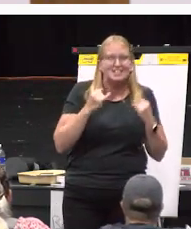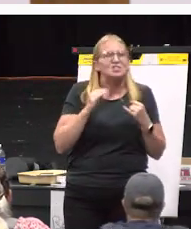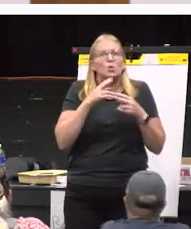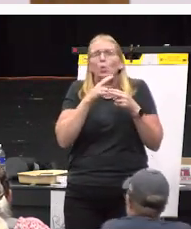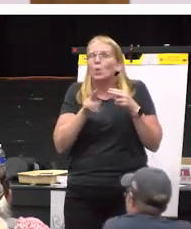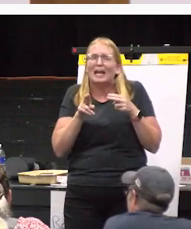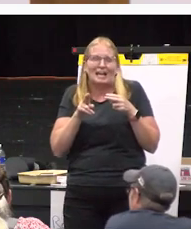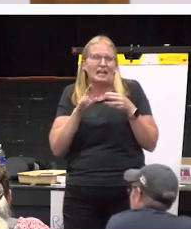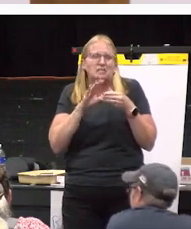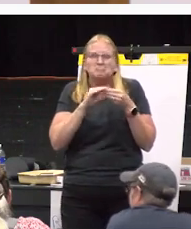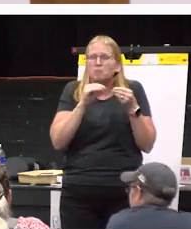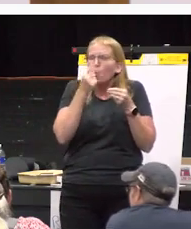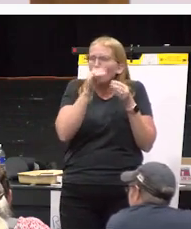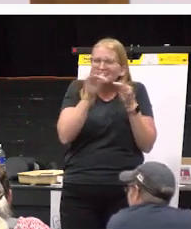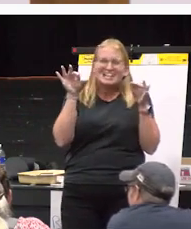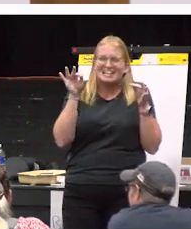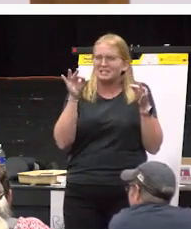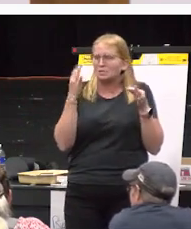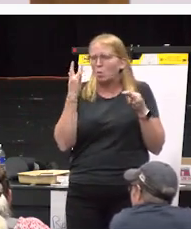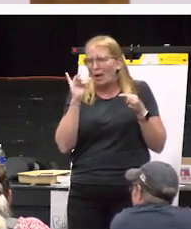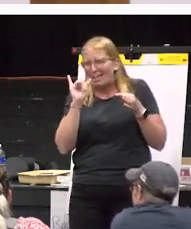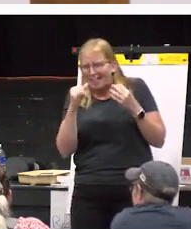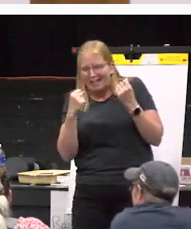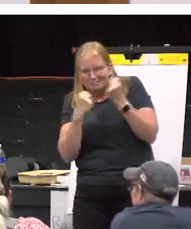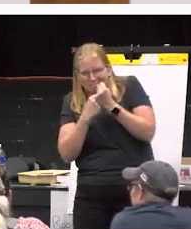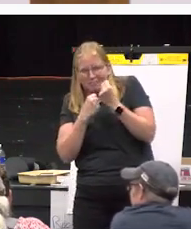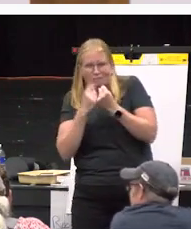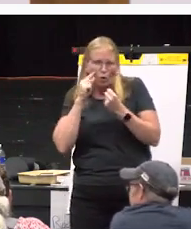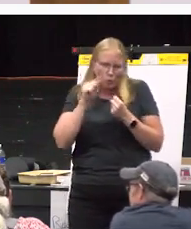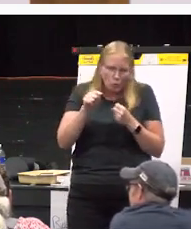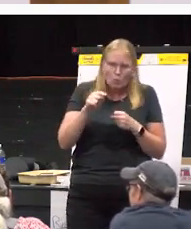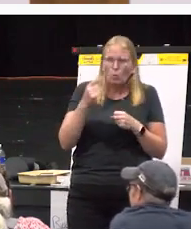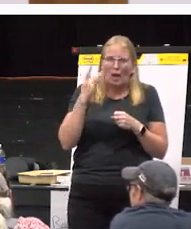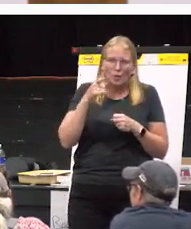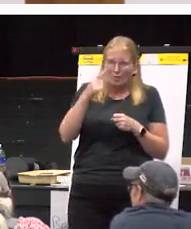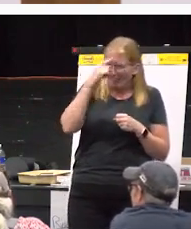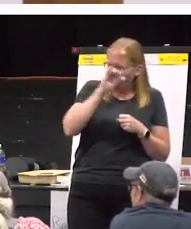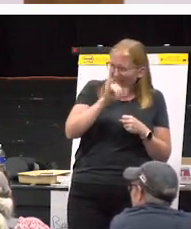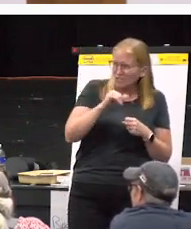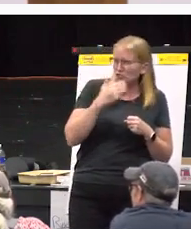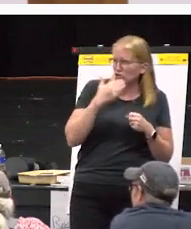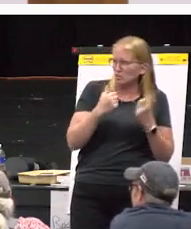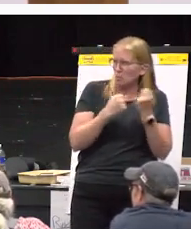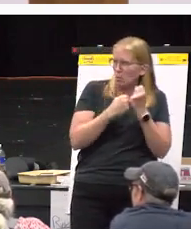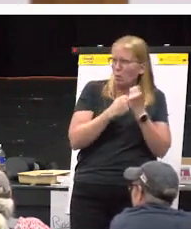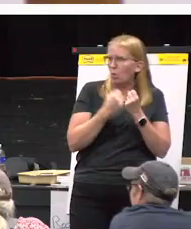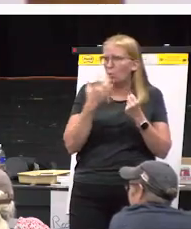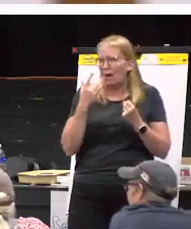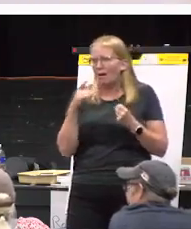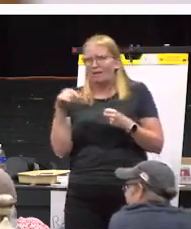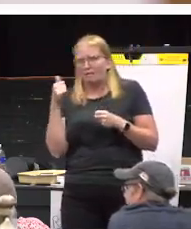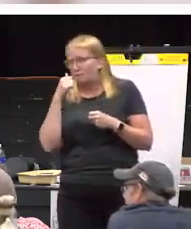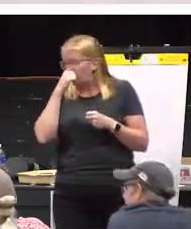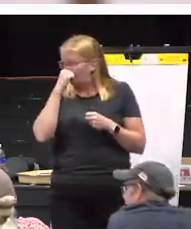why it's the priority for you, why it's the thing that needs to be driven forward. Yes, ma'am.